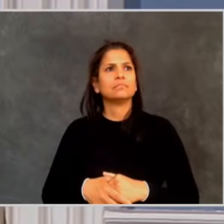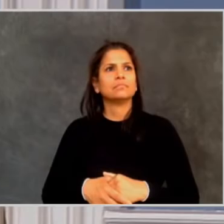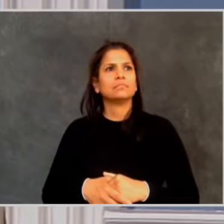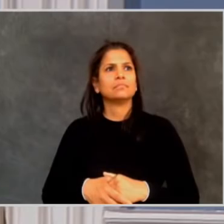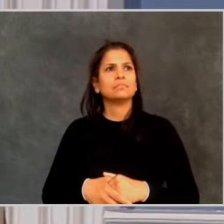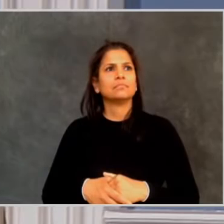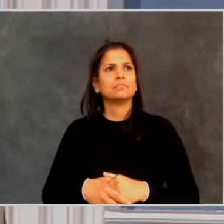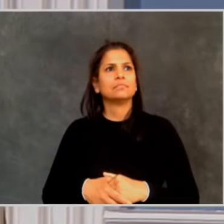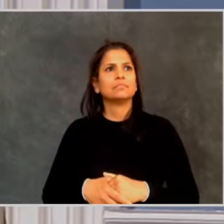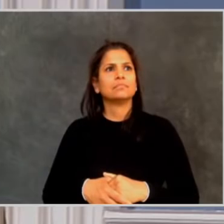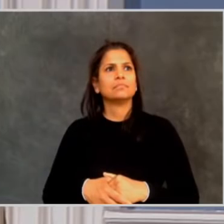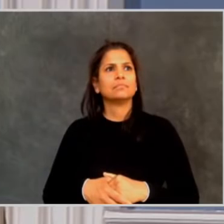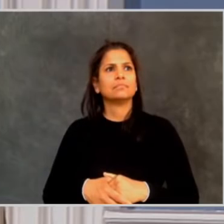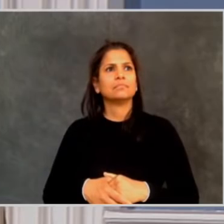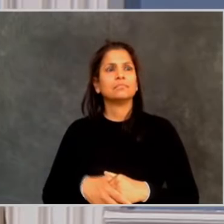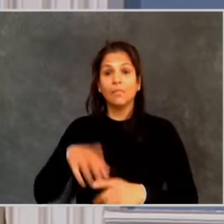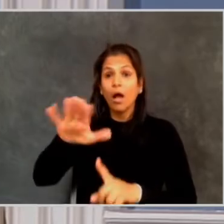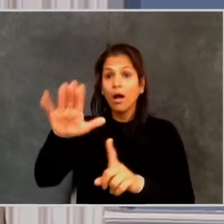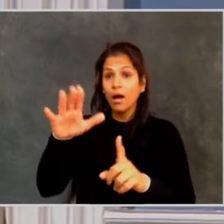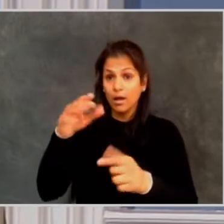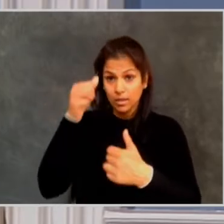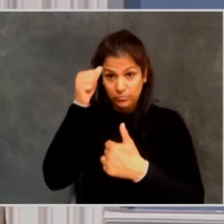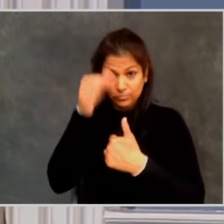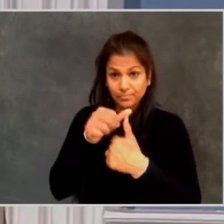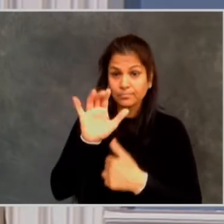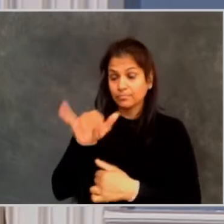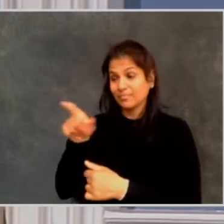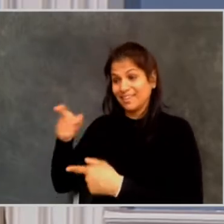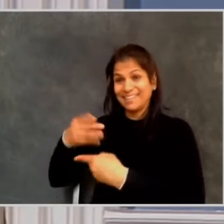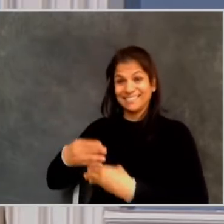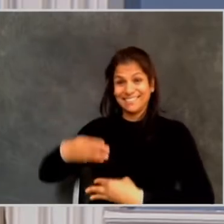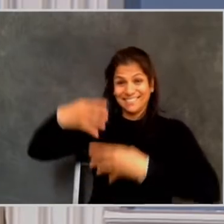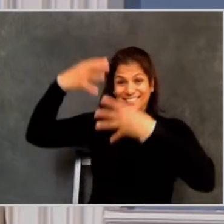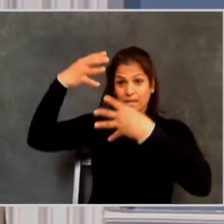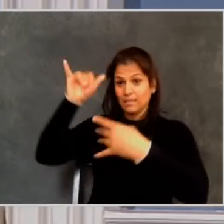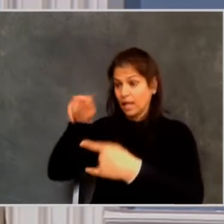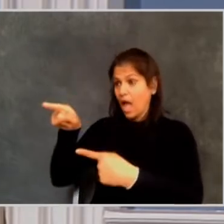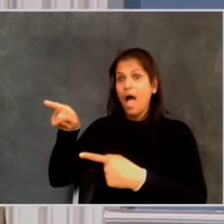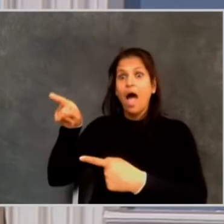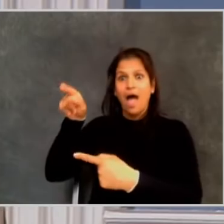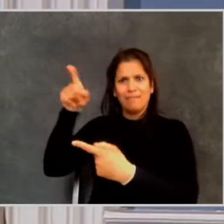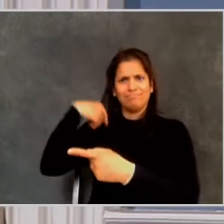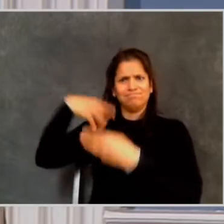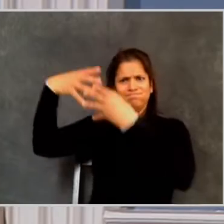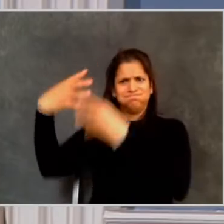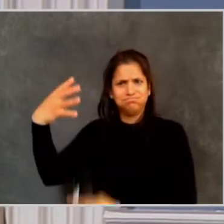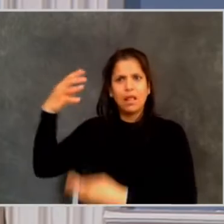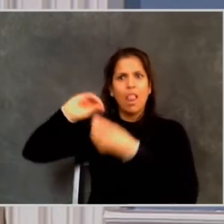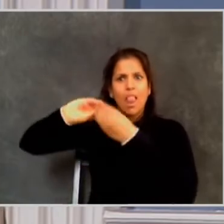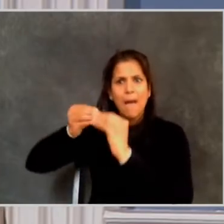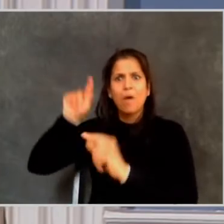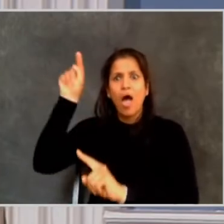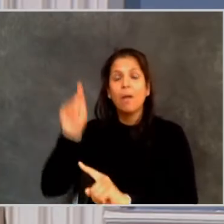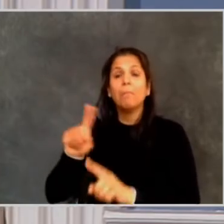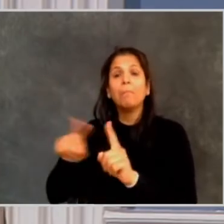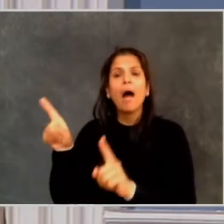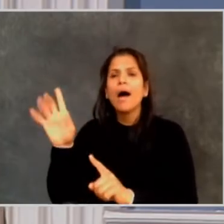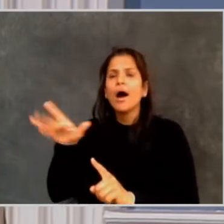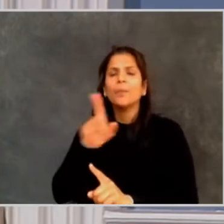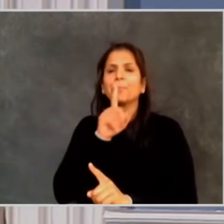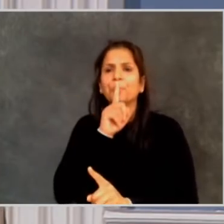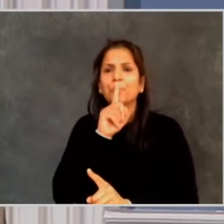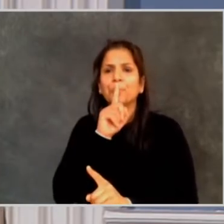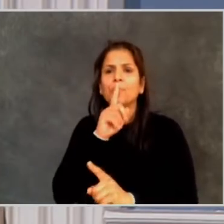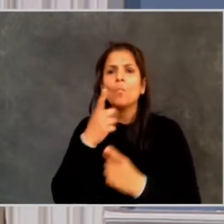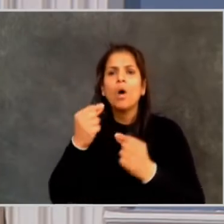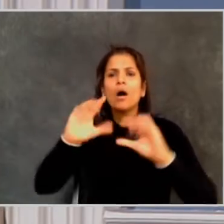So we're still dealing with incomplete data. But I think it's important to note that we are, as the mayor